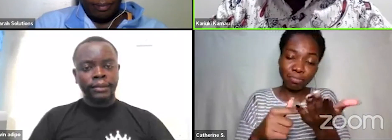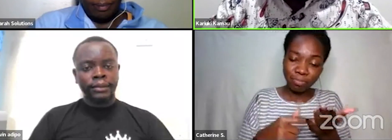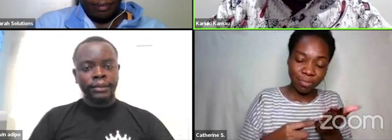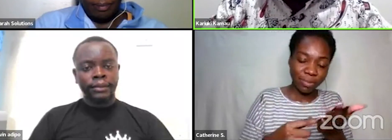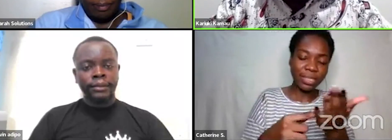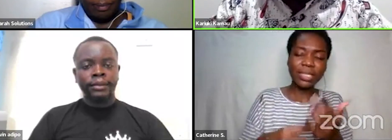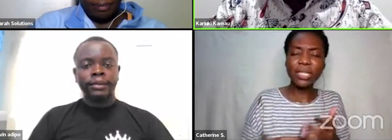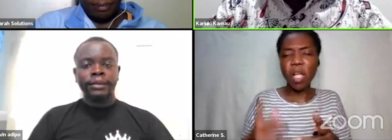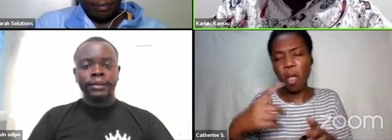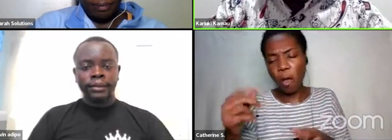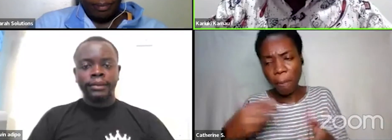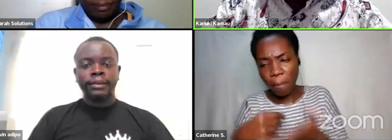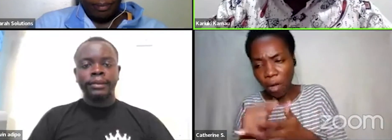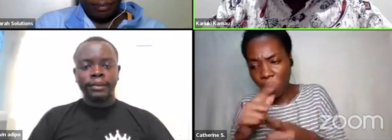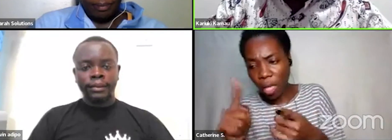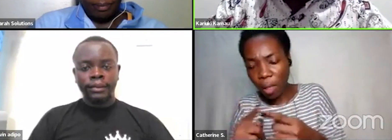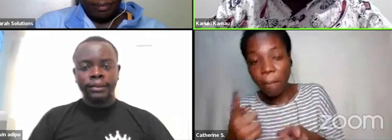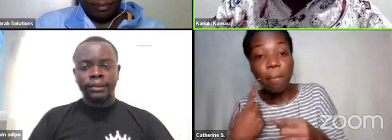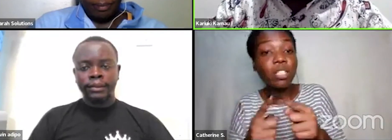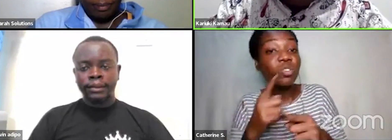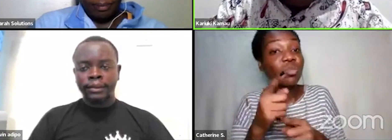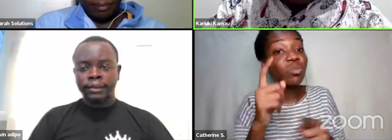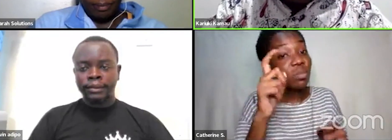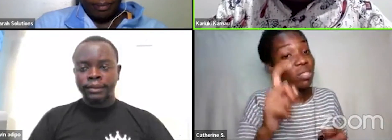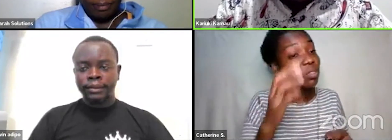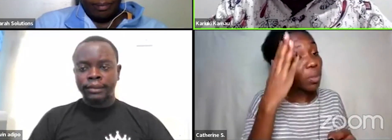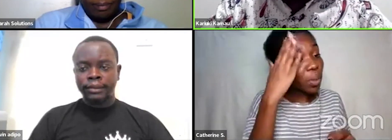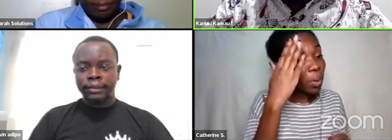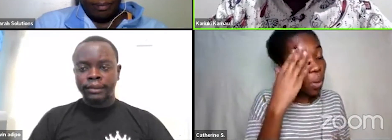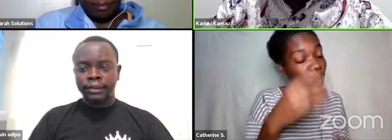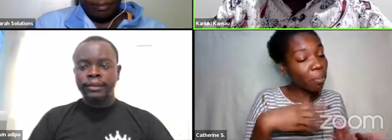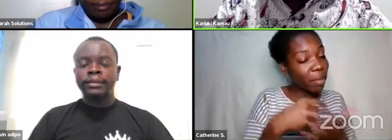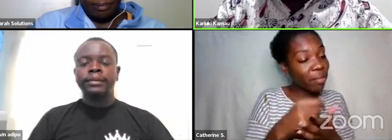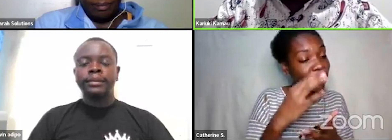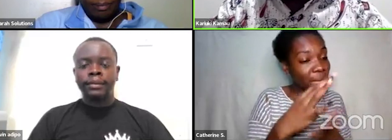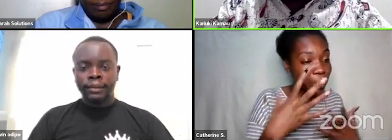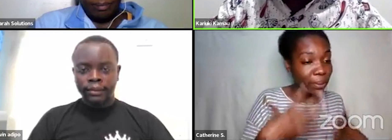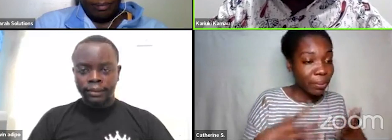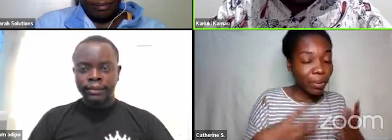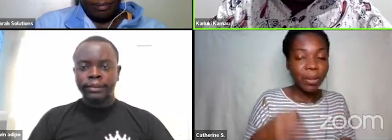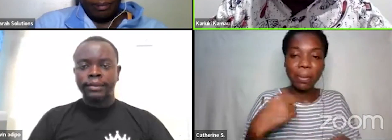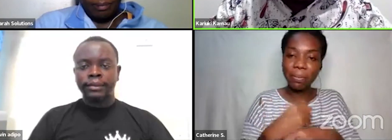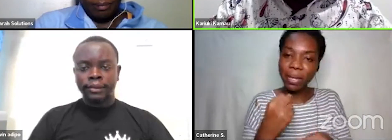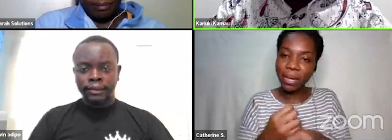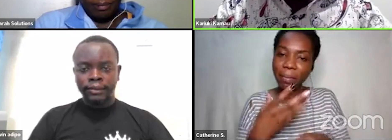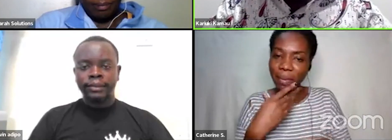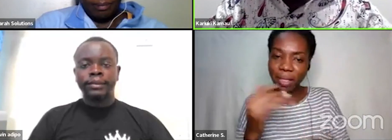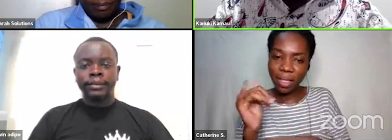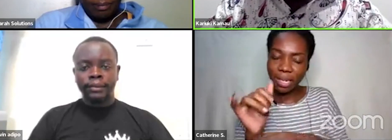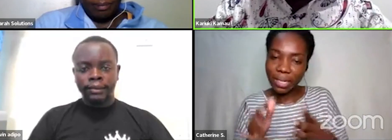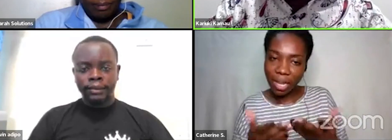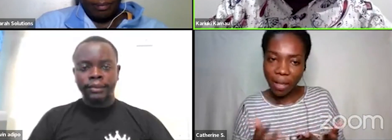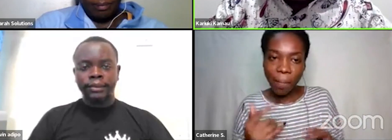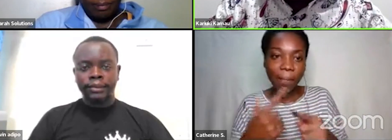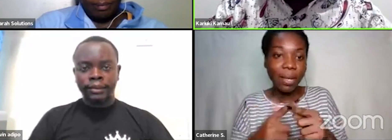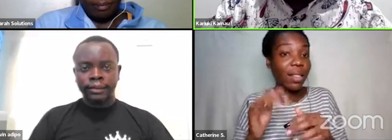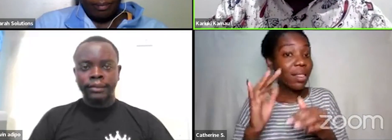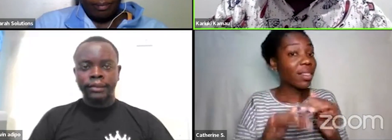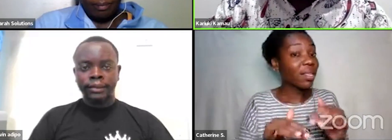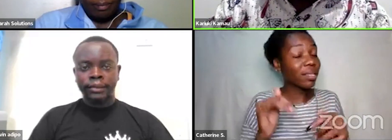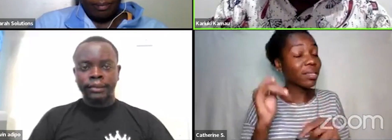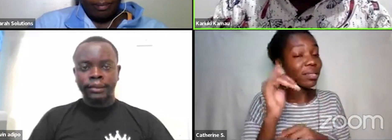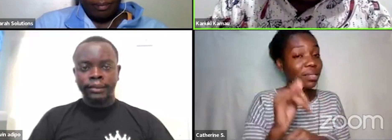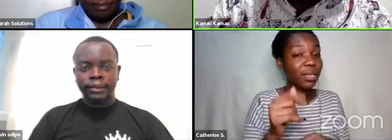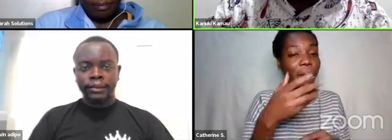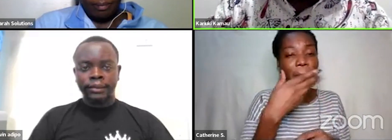are going to be paid. For you, you have to determine how much to pay people and how much to make that month. So other than that, it's always good